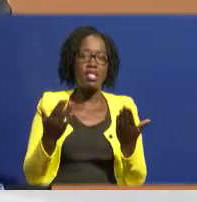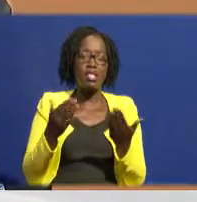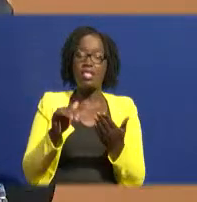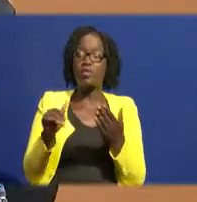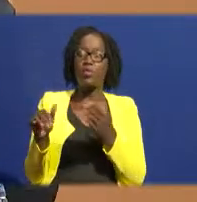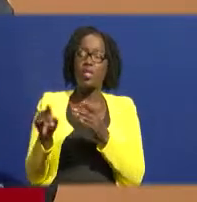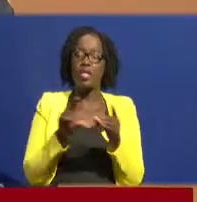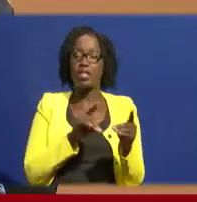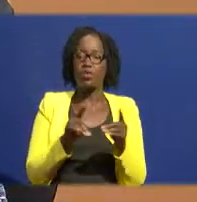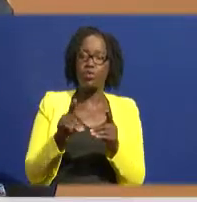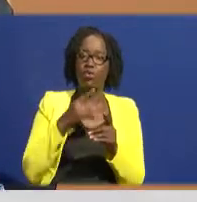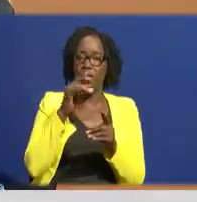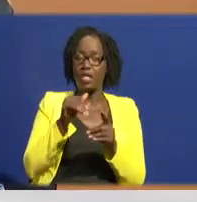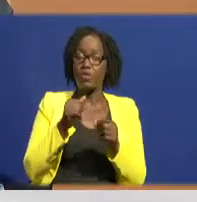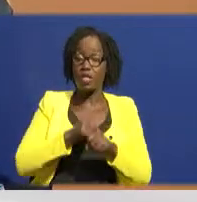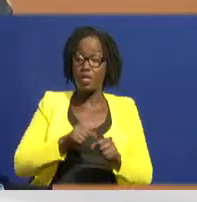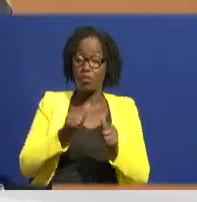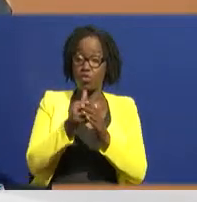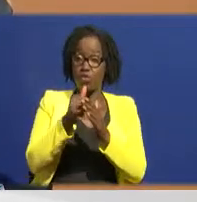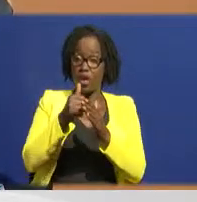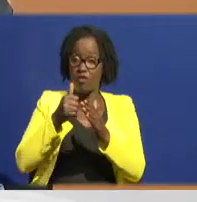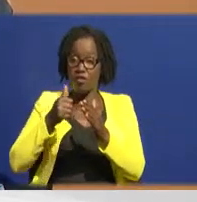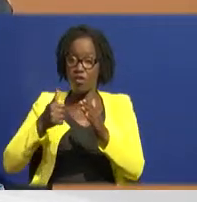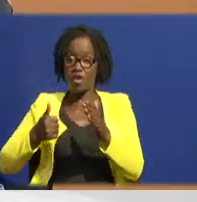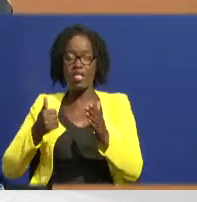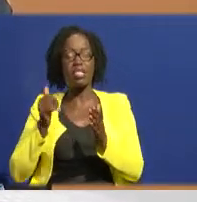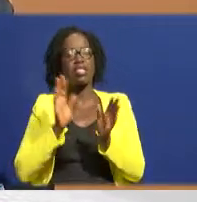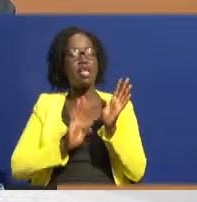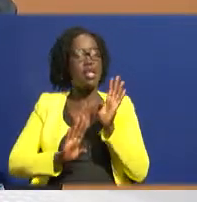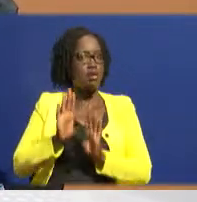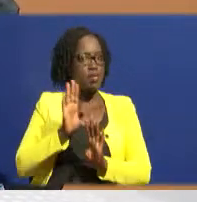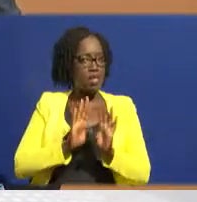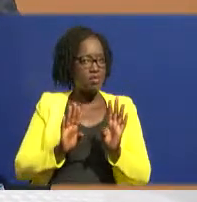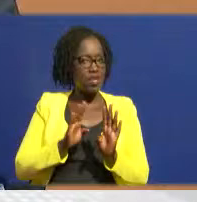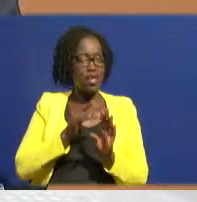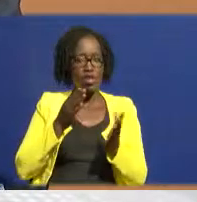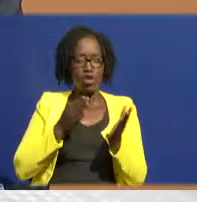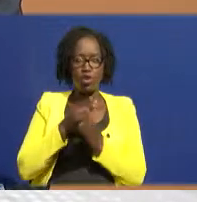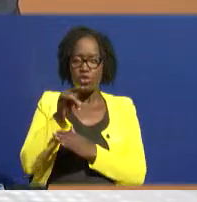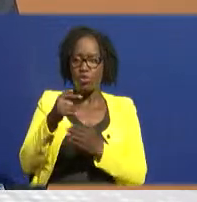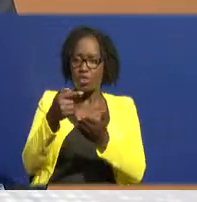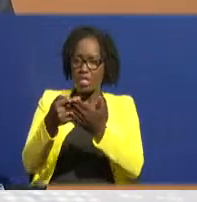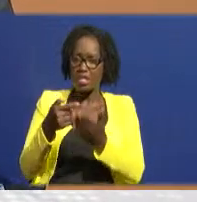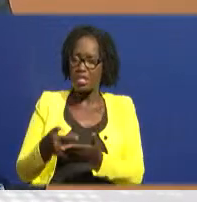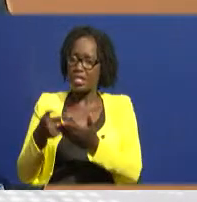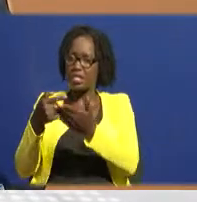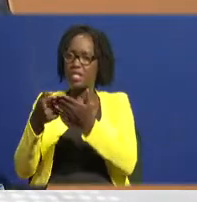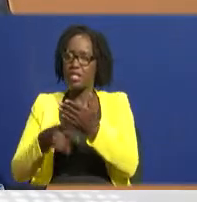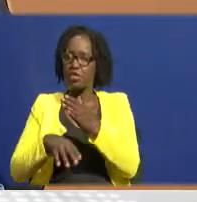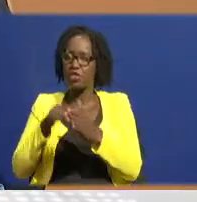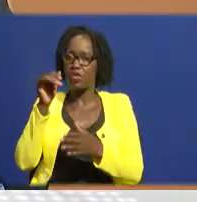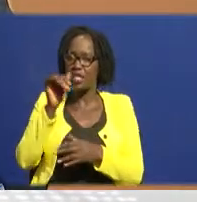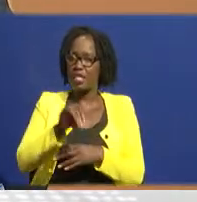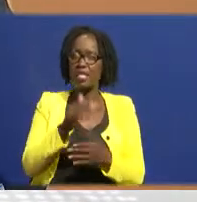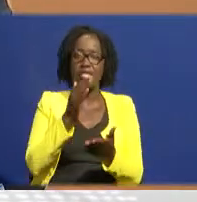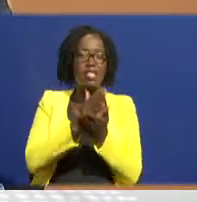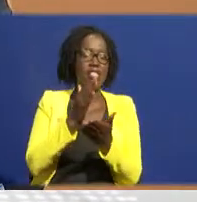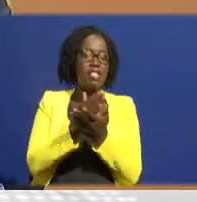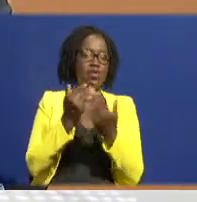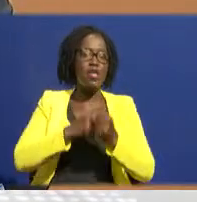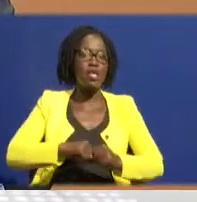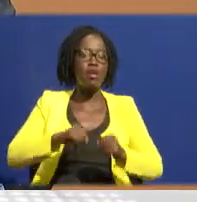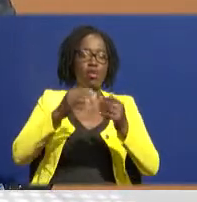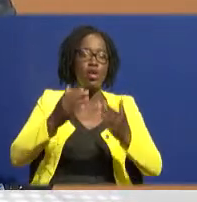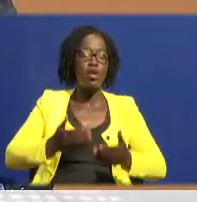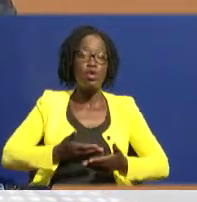do so that we are able to avoid this kind of behavior. Mm-hmm. And through that discussion, you find that indeed we are able to